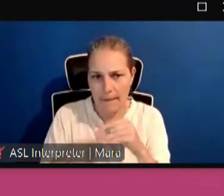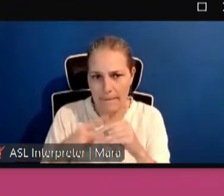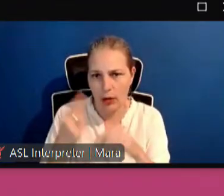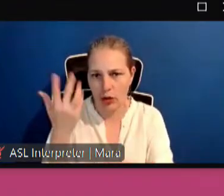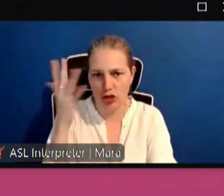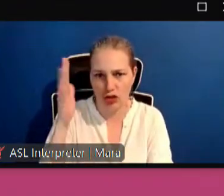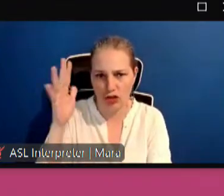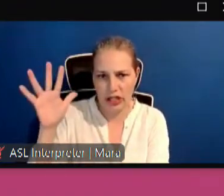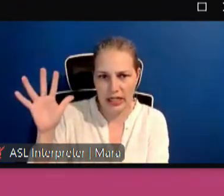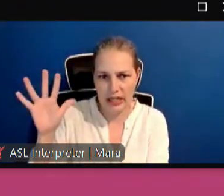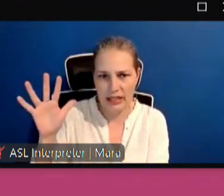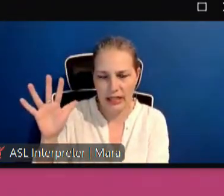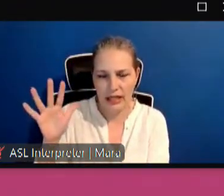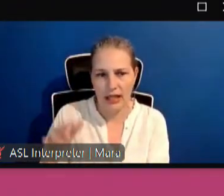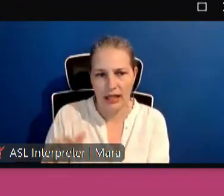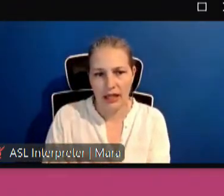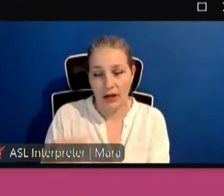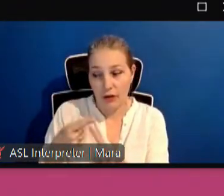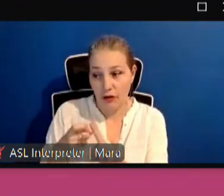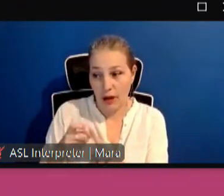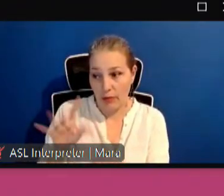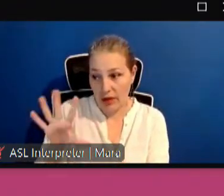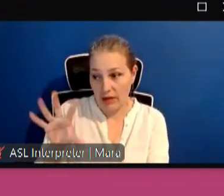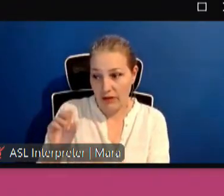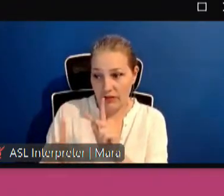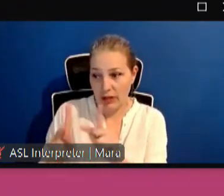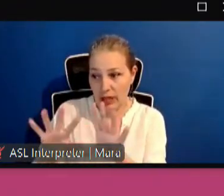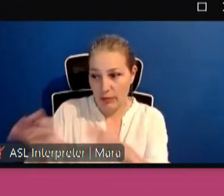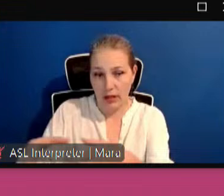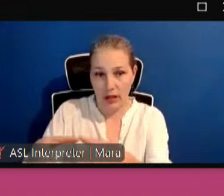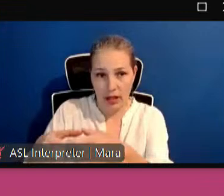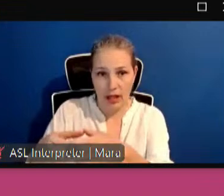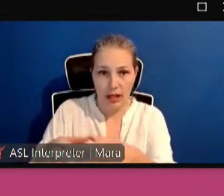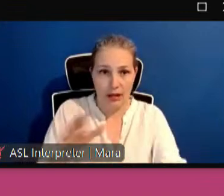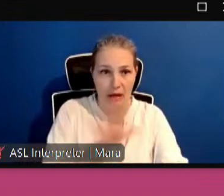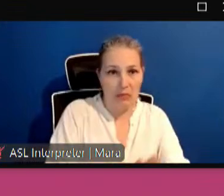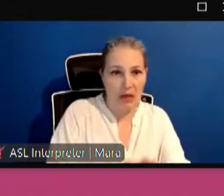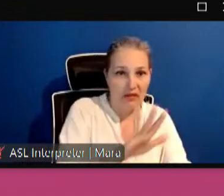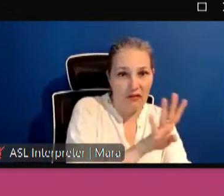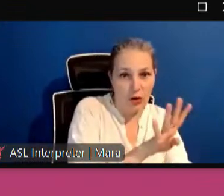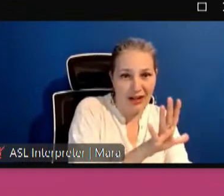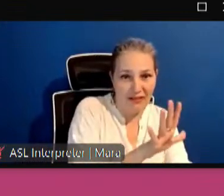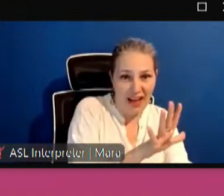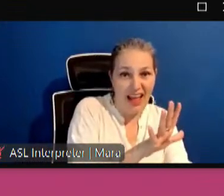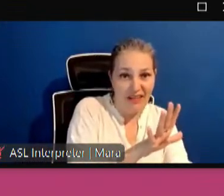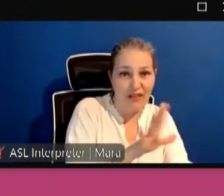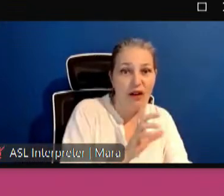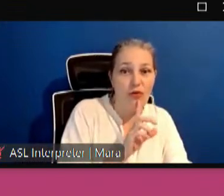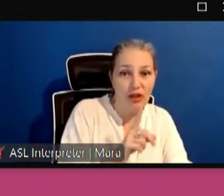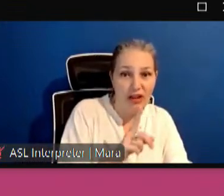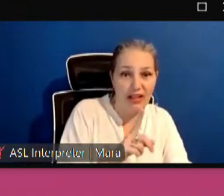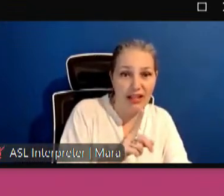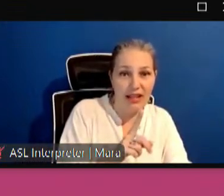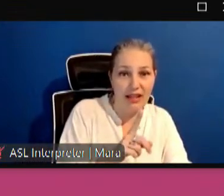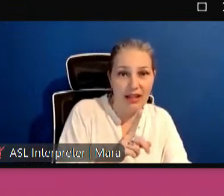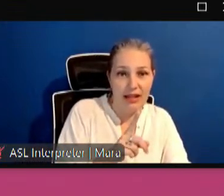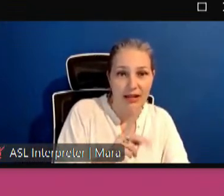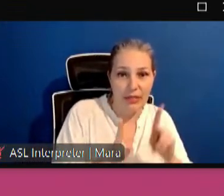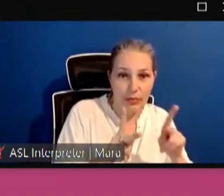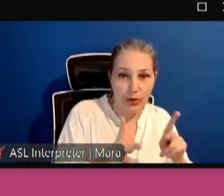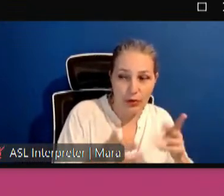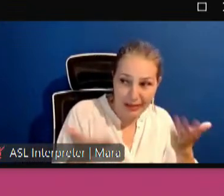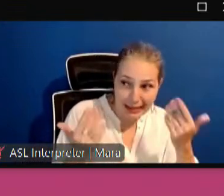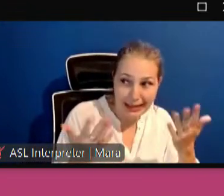those 50, about 45 of them are actually homeowners that want us to reassess their property because they want more trees